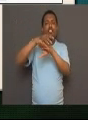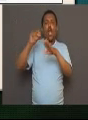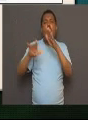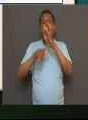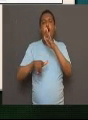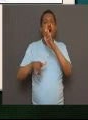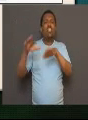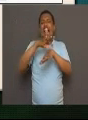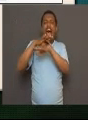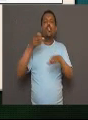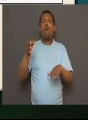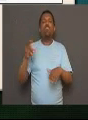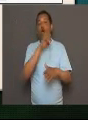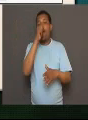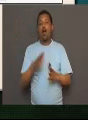lowlands of Ethiopia.